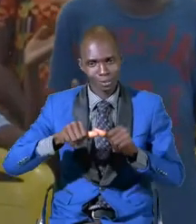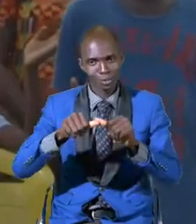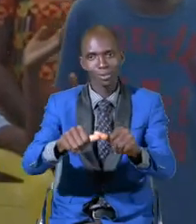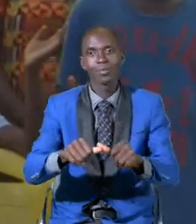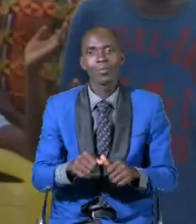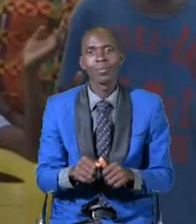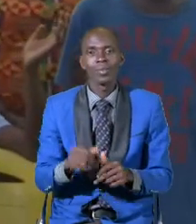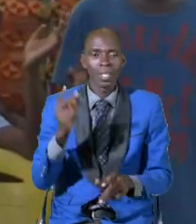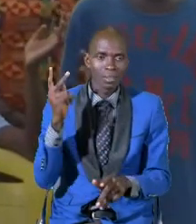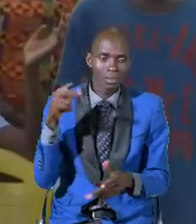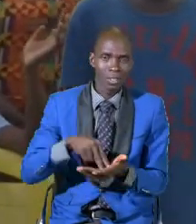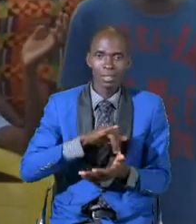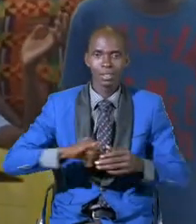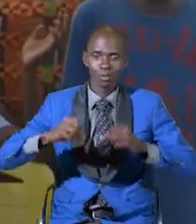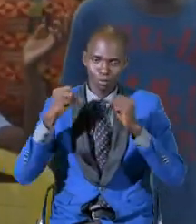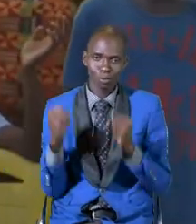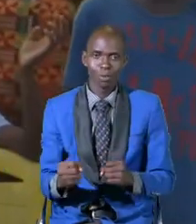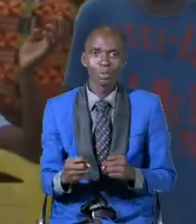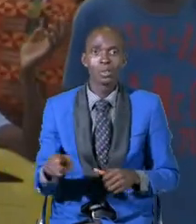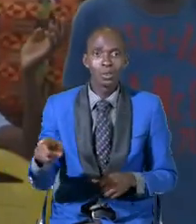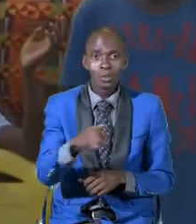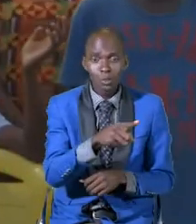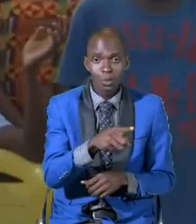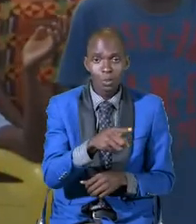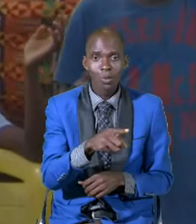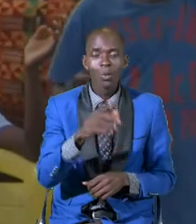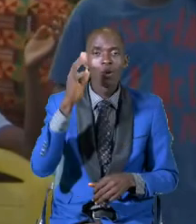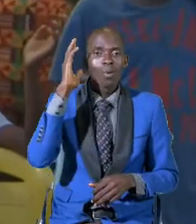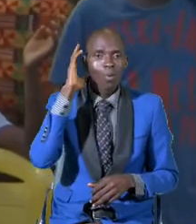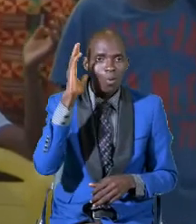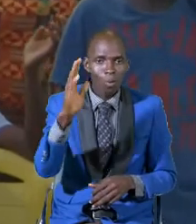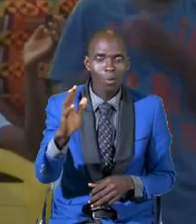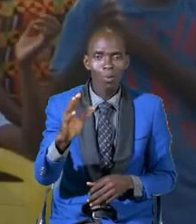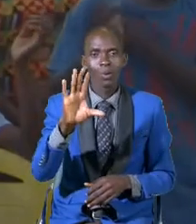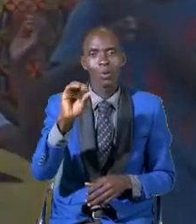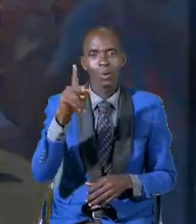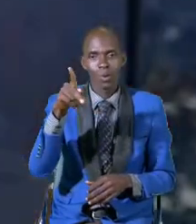Standing firm. You will